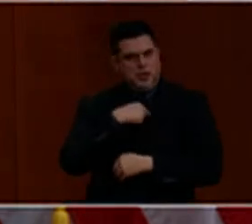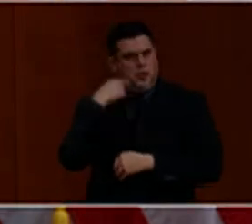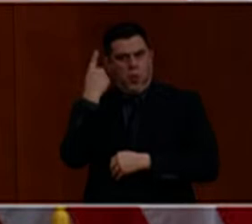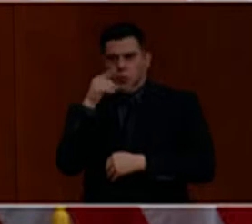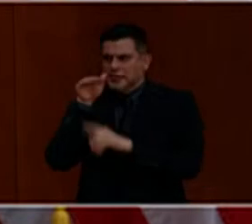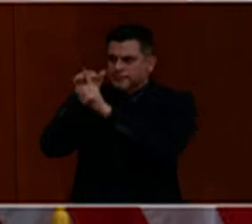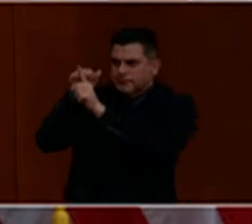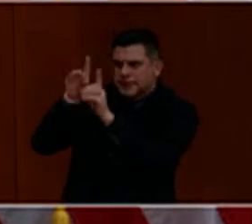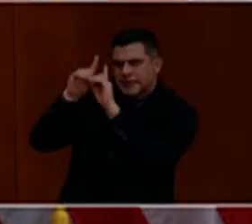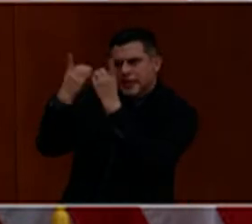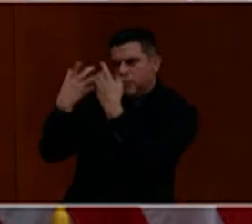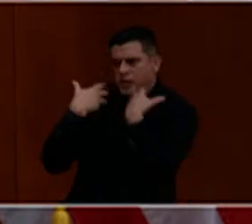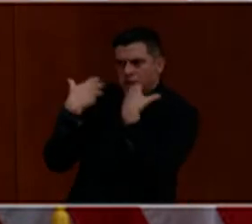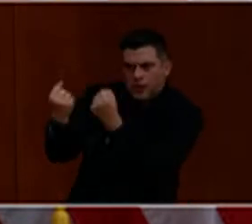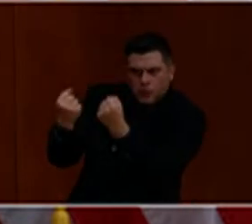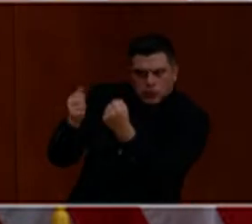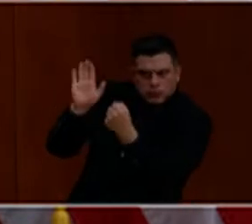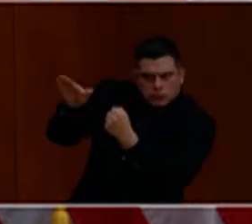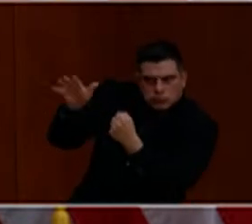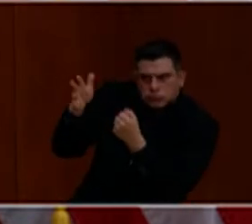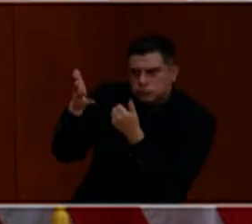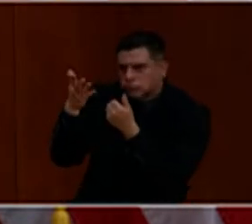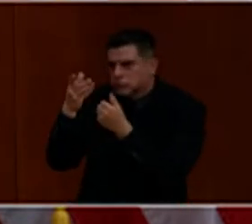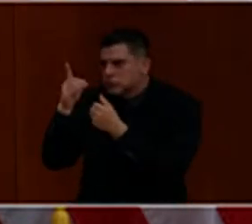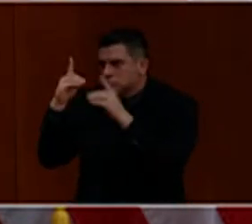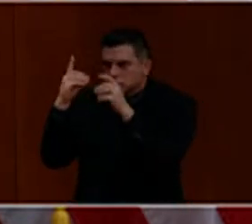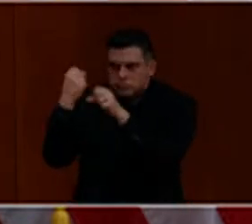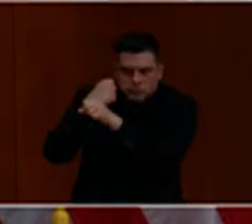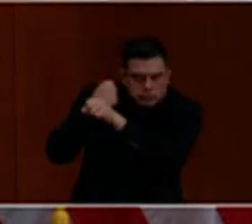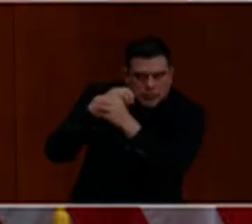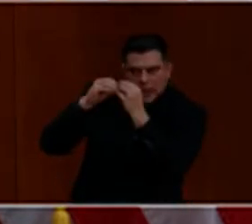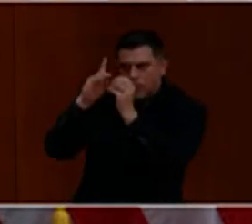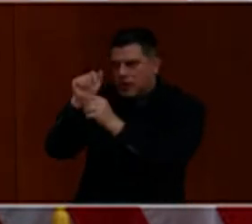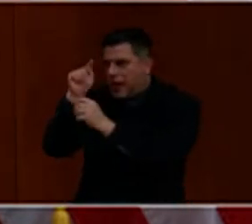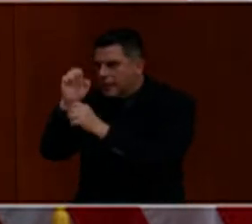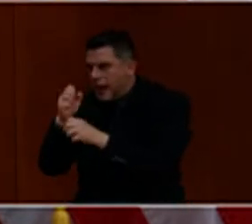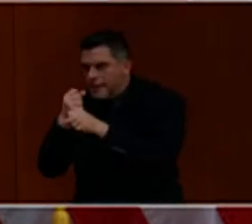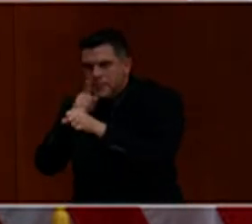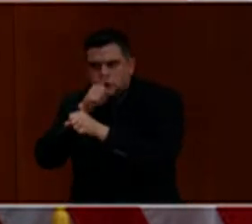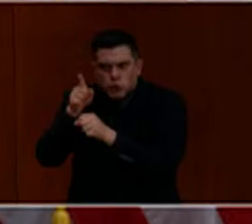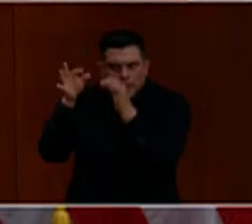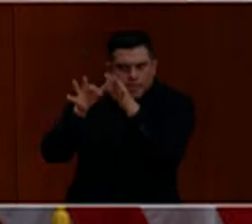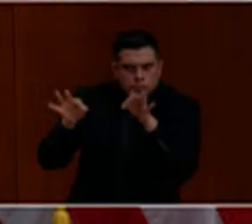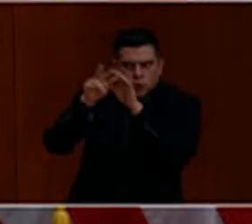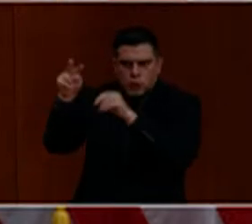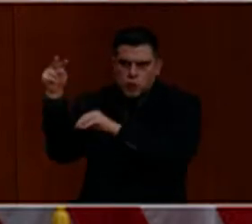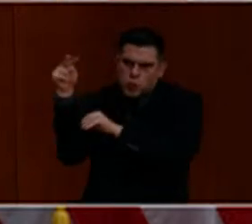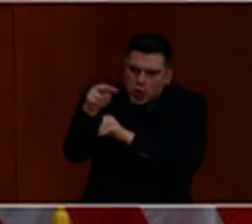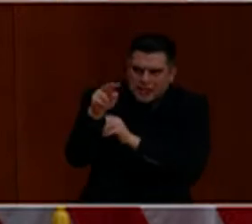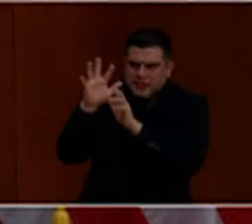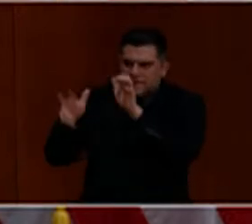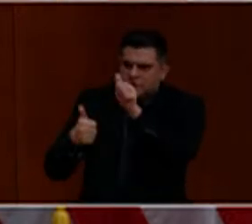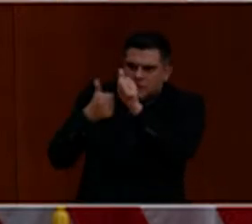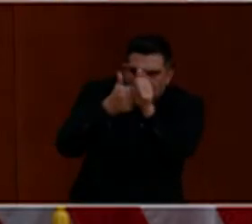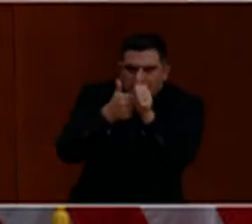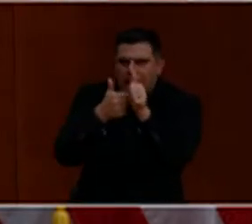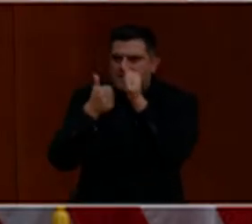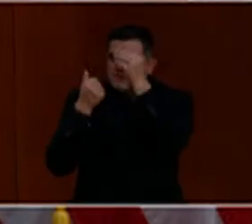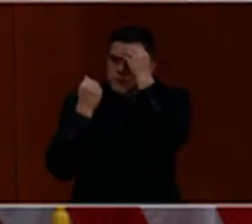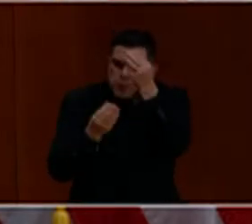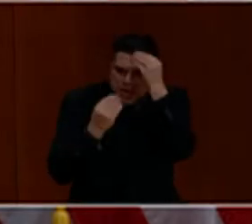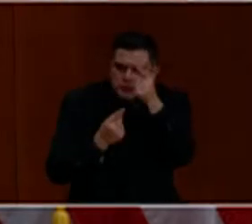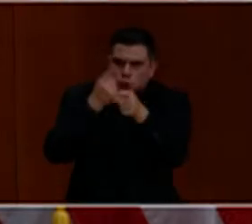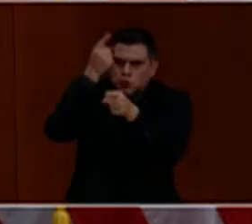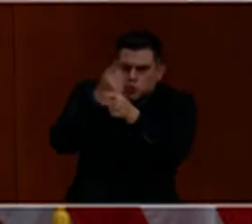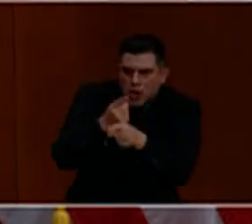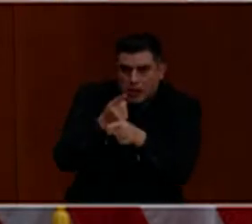that we need to get that done. At the same time, I've also just cautioned people that if you're making decisions at a local level about